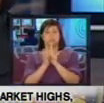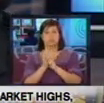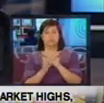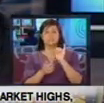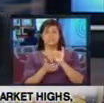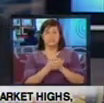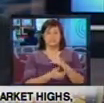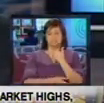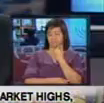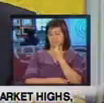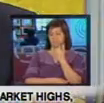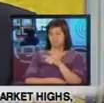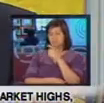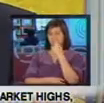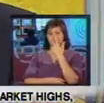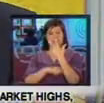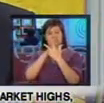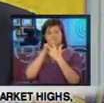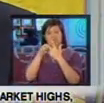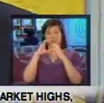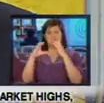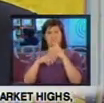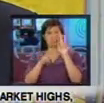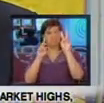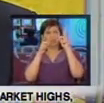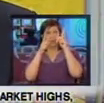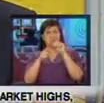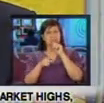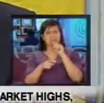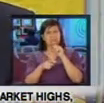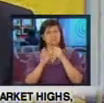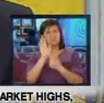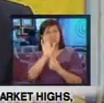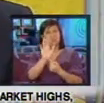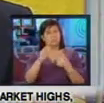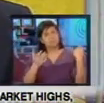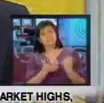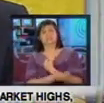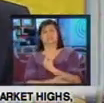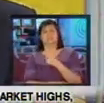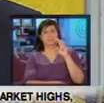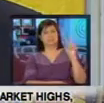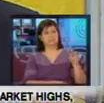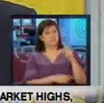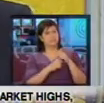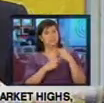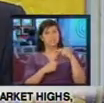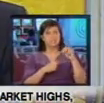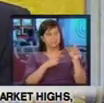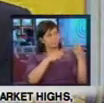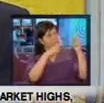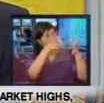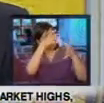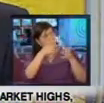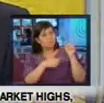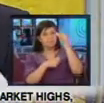shame, because his three communicators don't seem to bring that out. Exactly. My God, you know, it means something that someone is